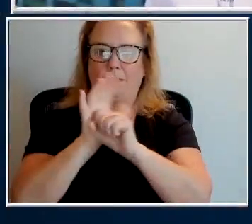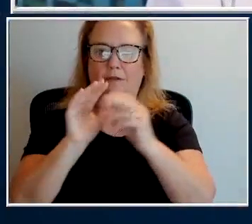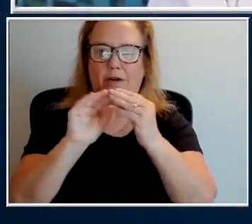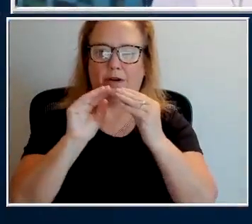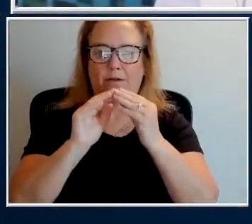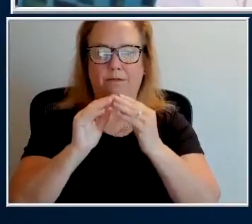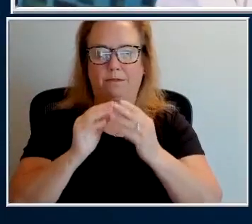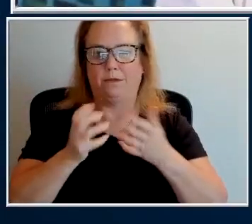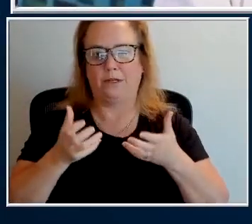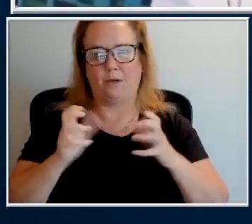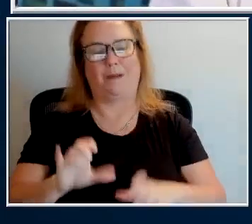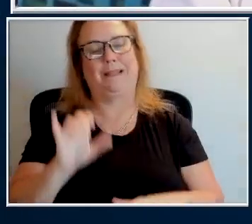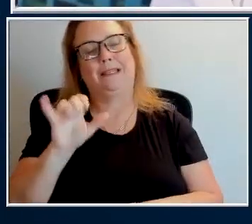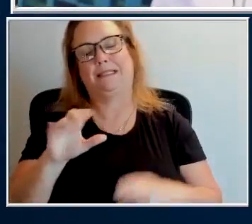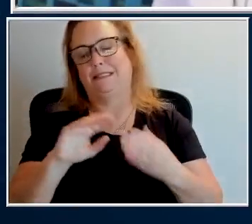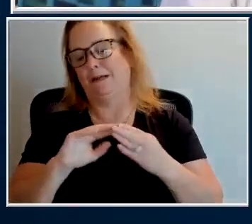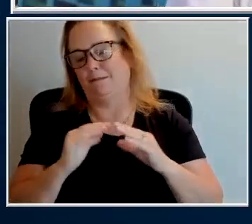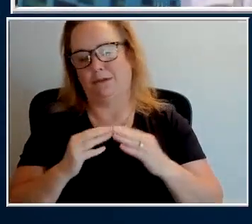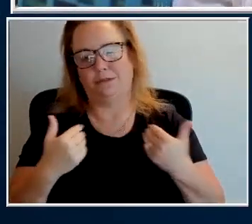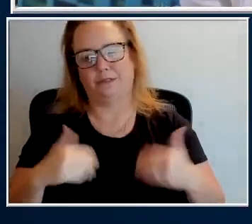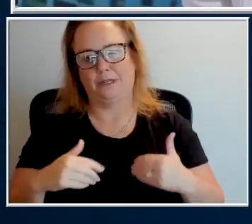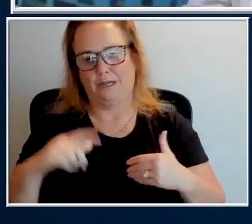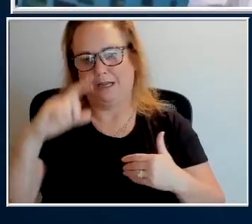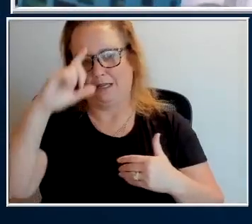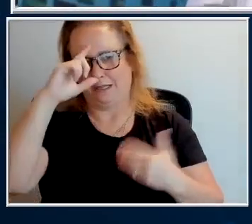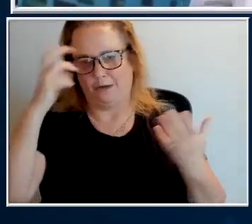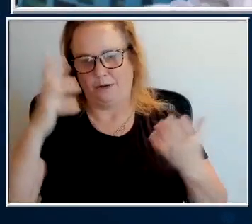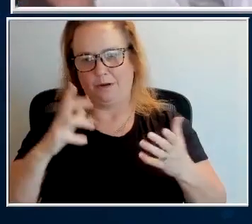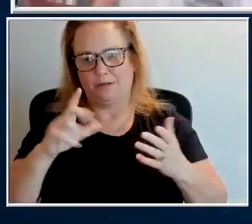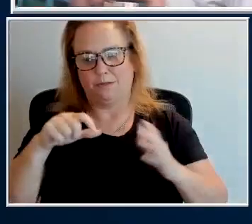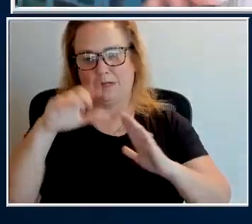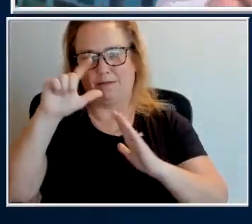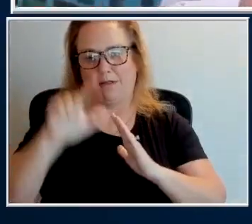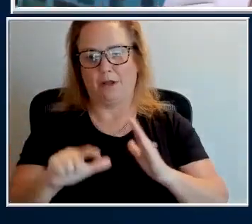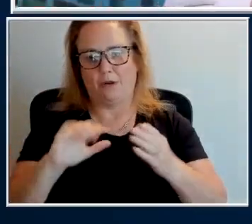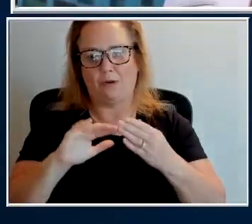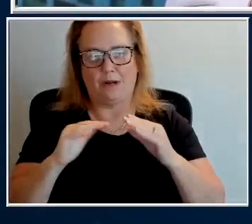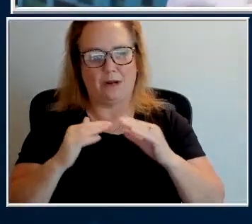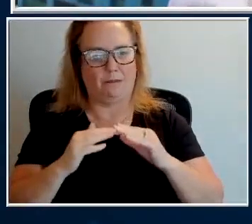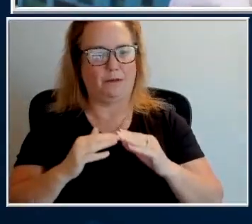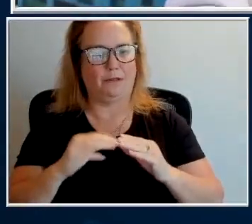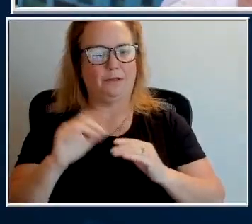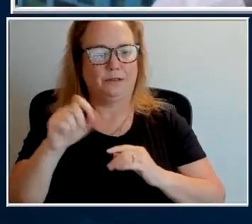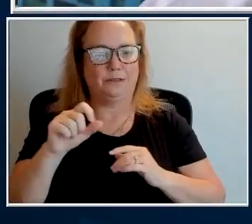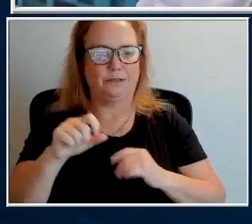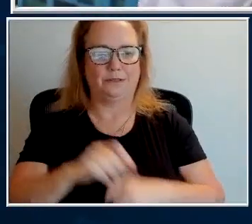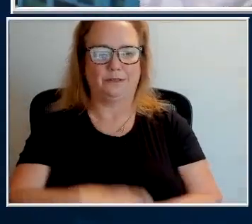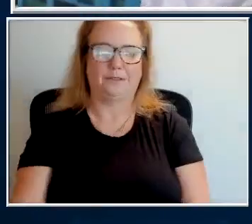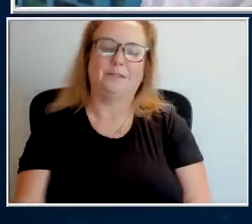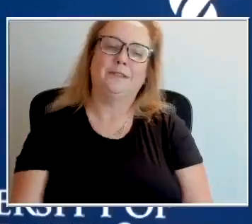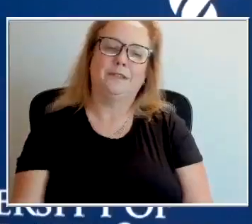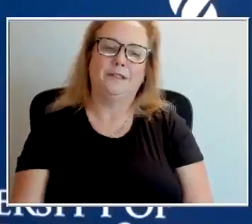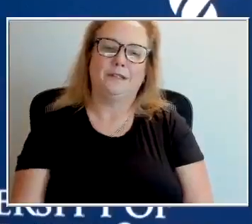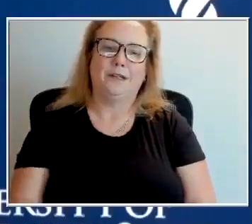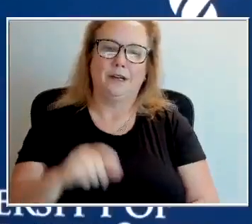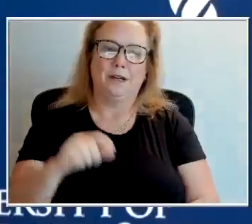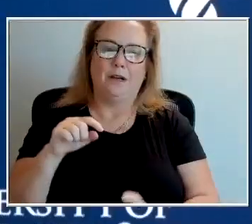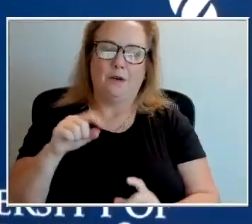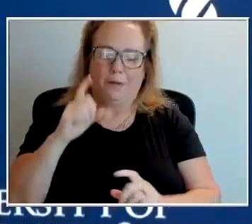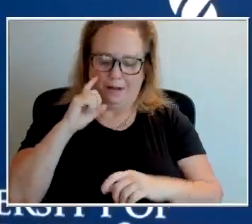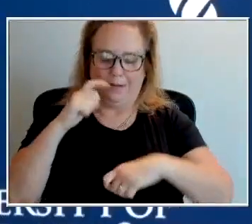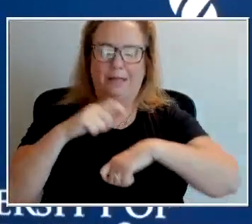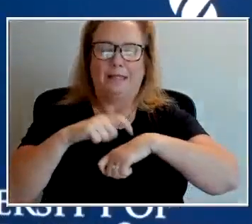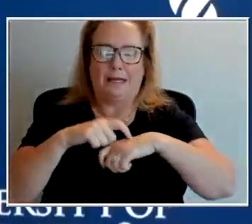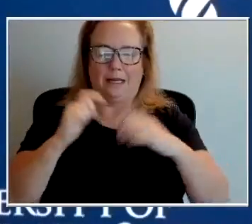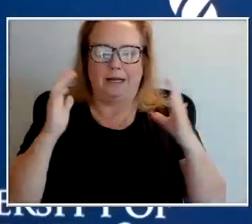want. No, I thought when you were here we were supposed to have low numbers. That is not what we have. Yeah. So we do have a point in time. We